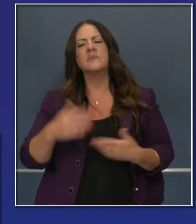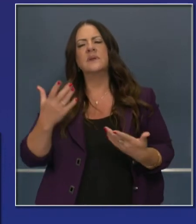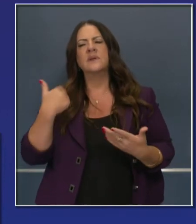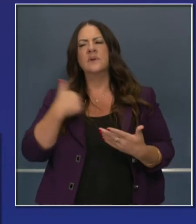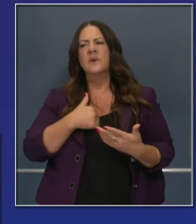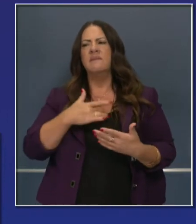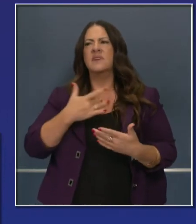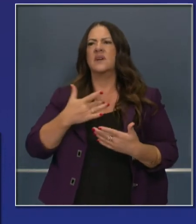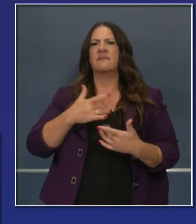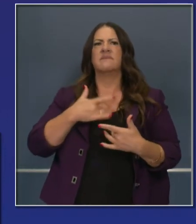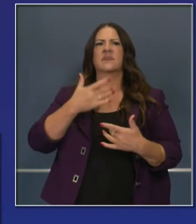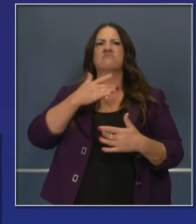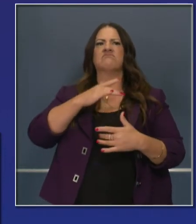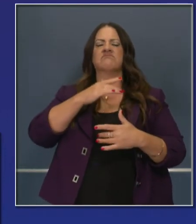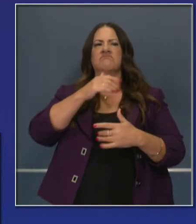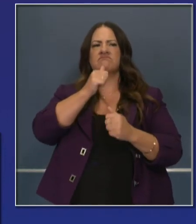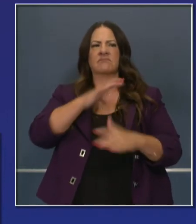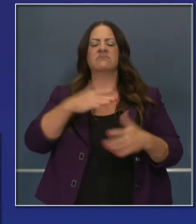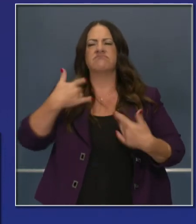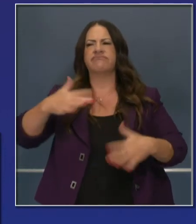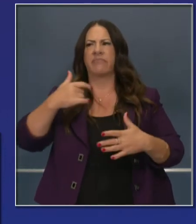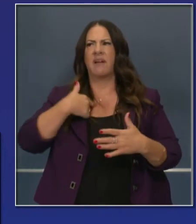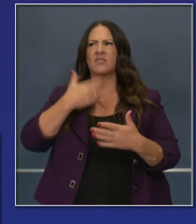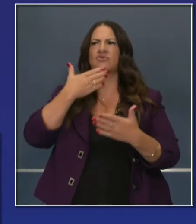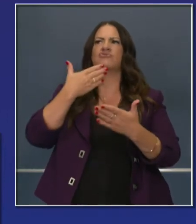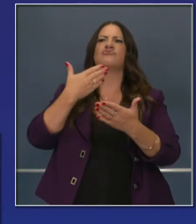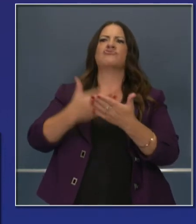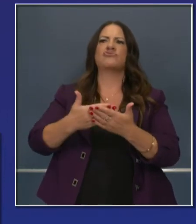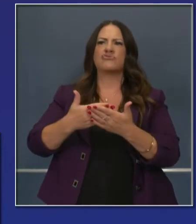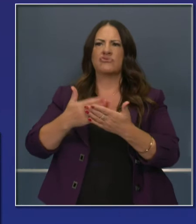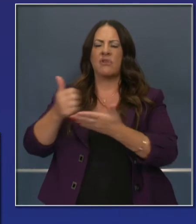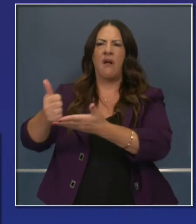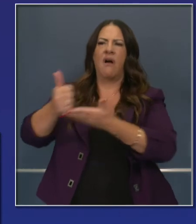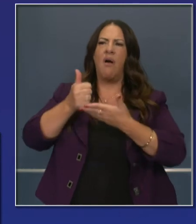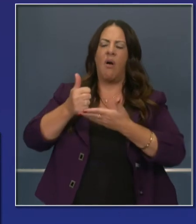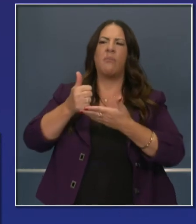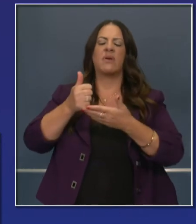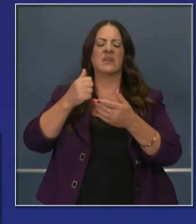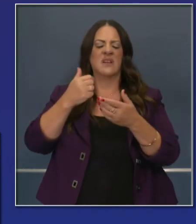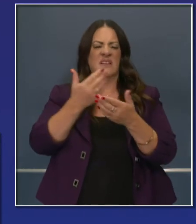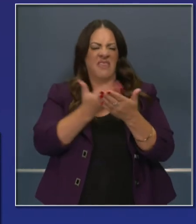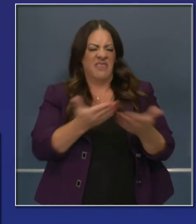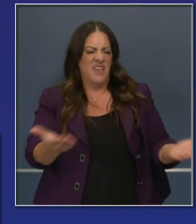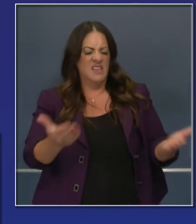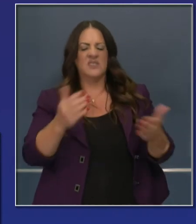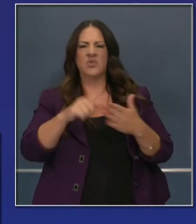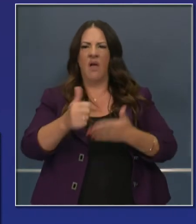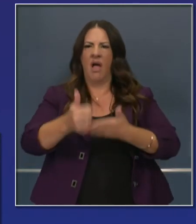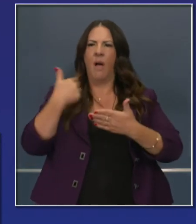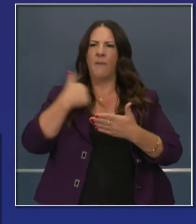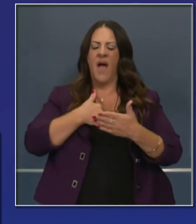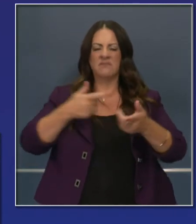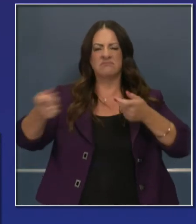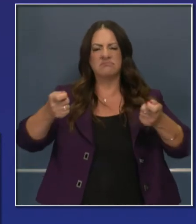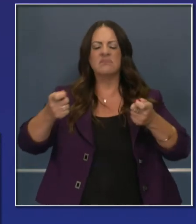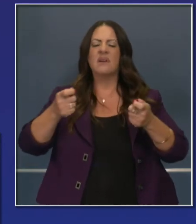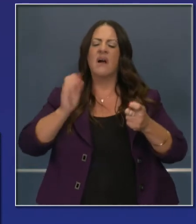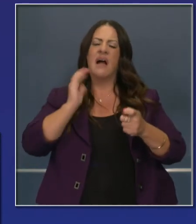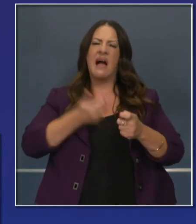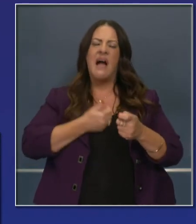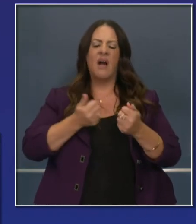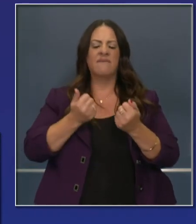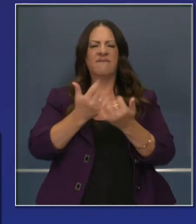resourced and very abundant mutual aid system that many of you become very, very familiar with. I want to just thank administration,